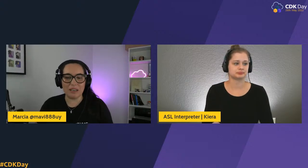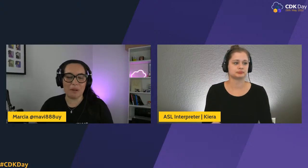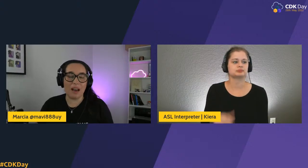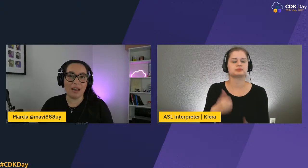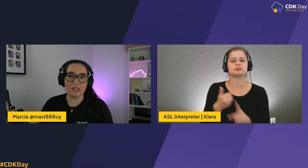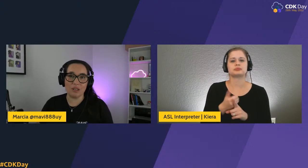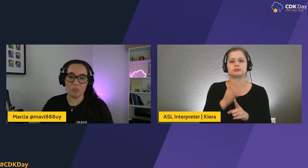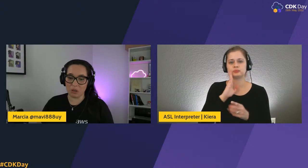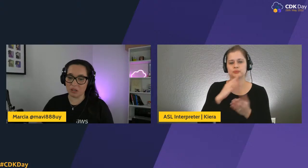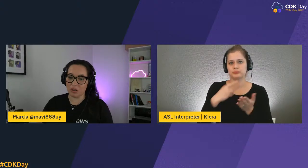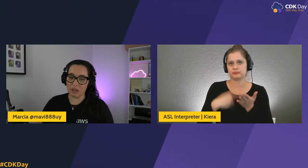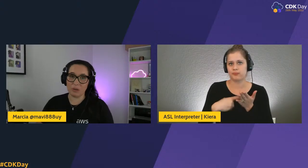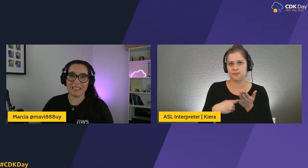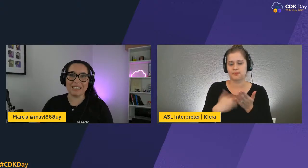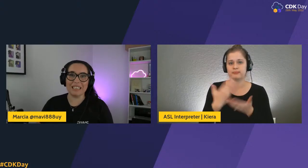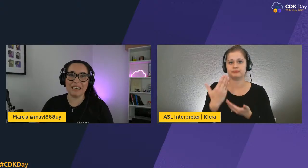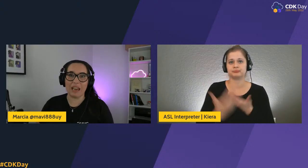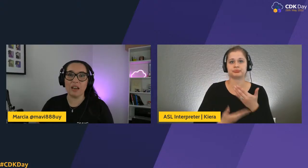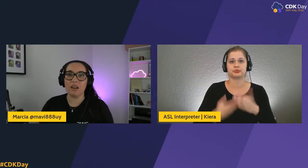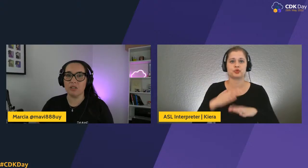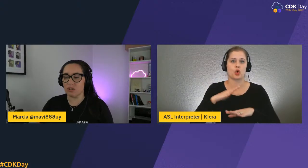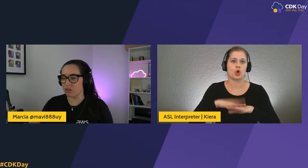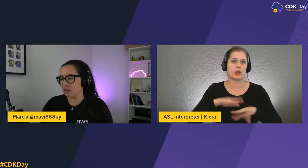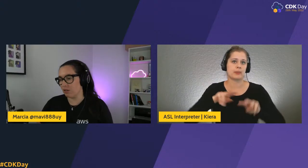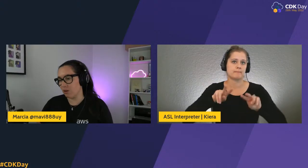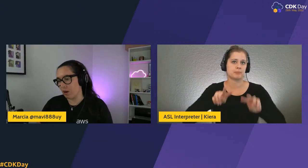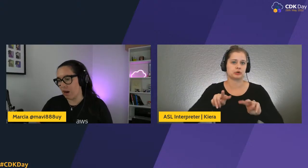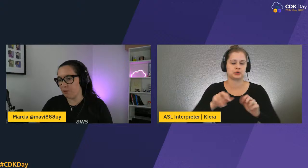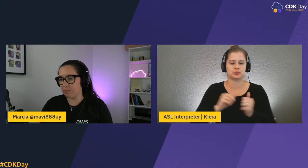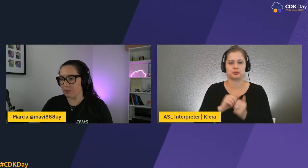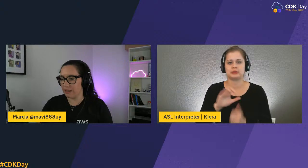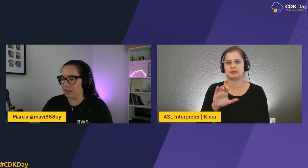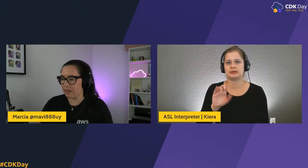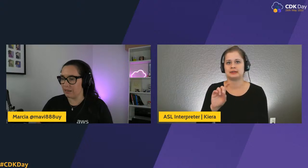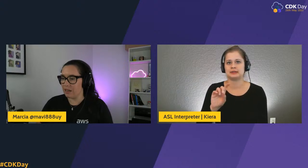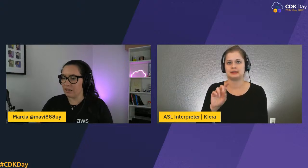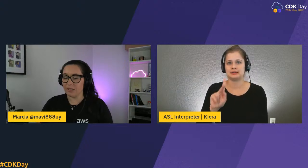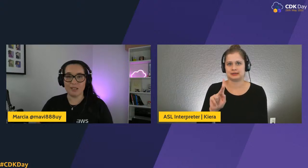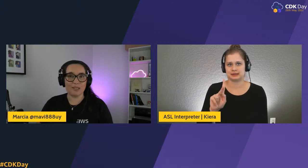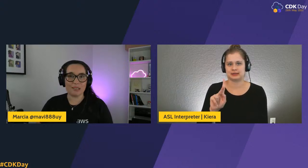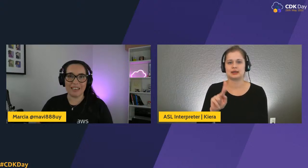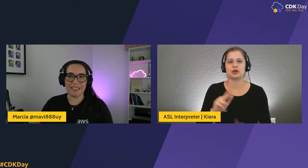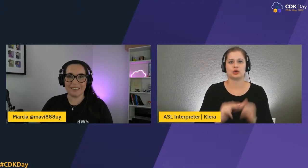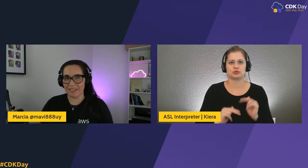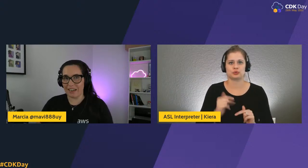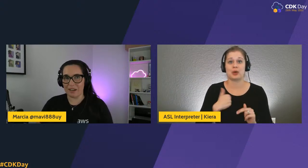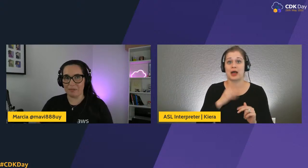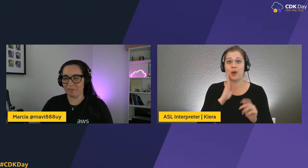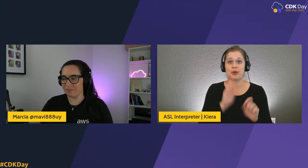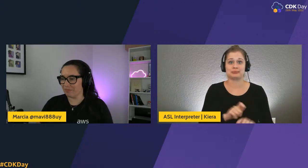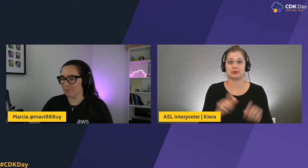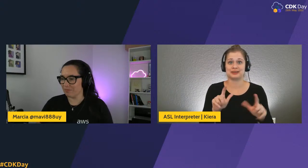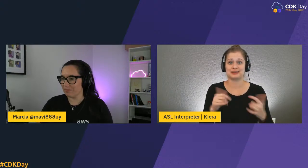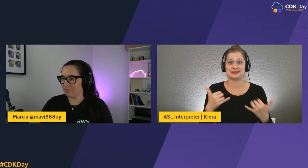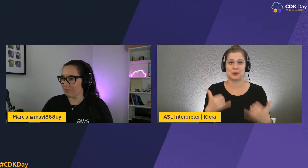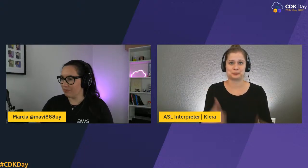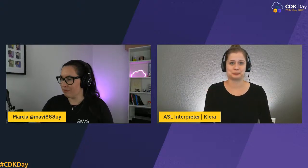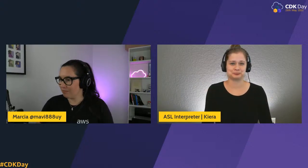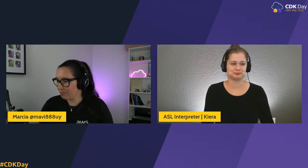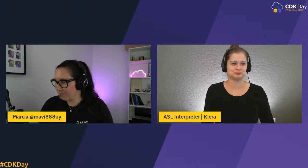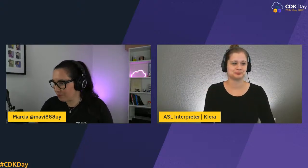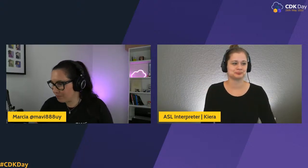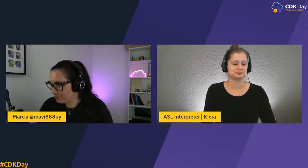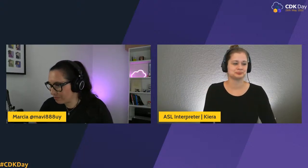talking about hands-on monitoring with CDK constructs. So I will bring that to the screen right now.